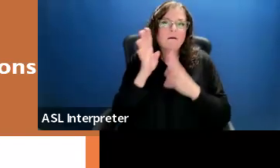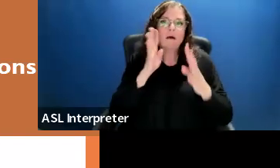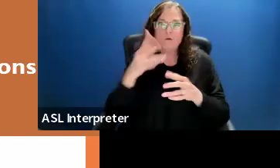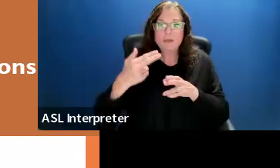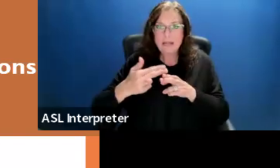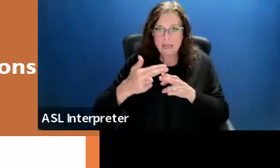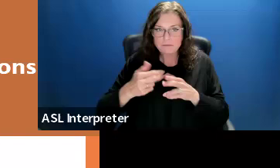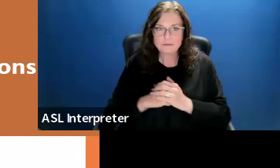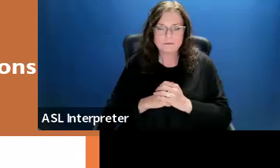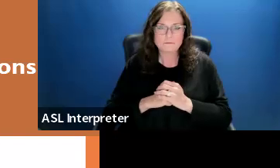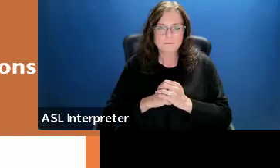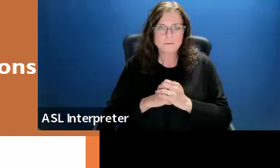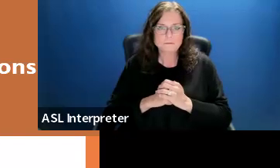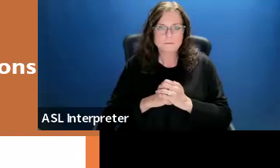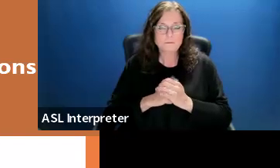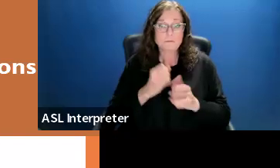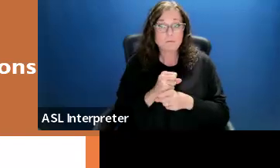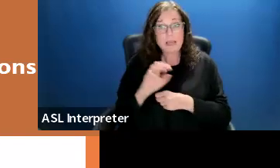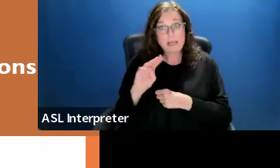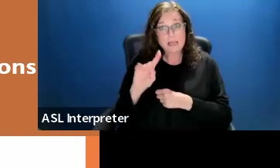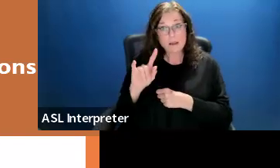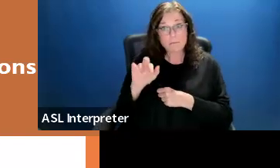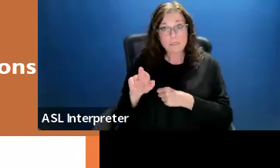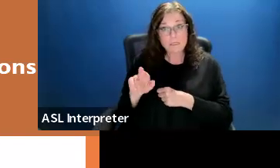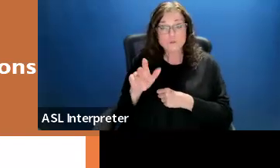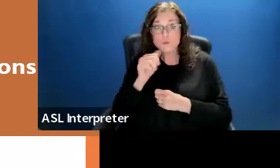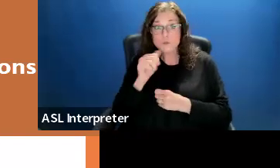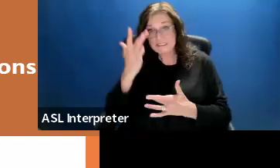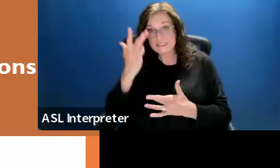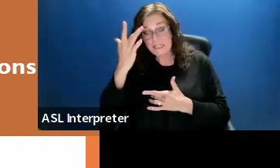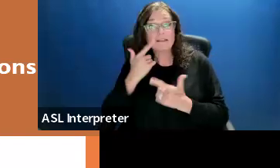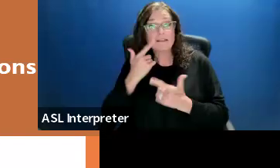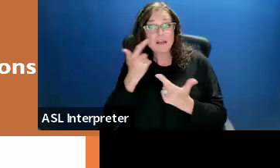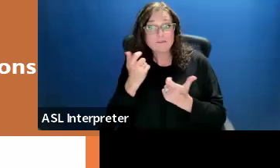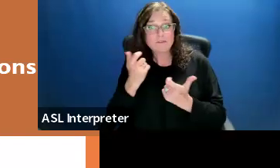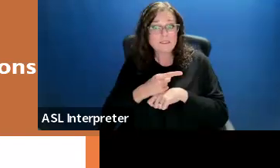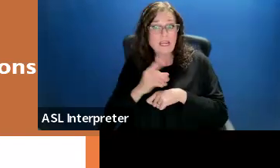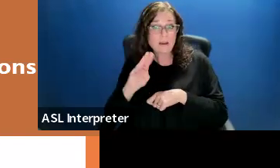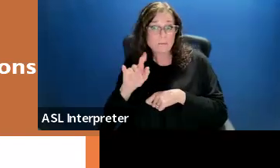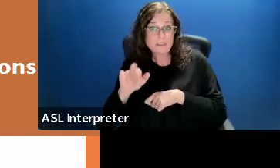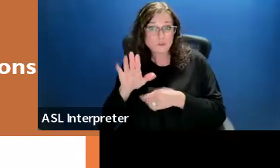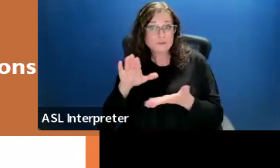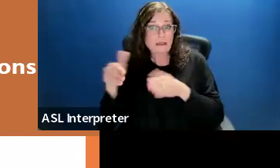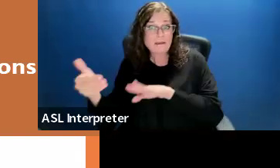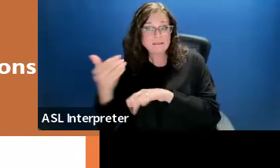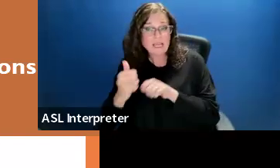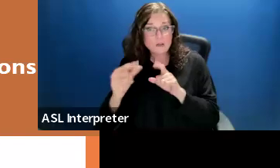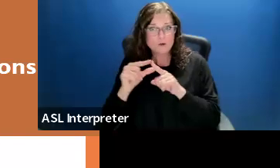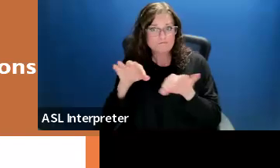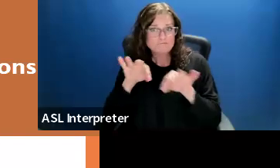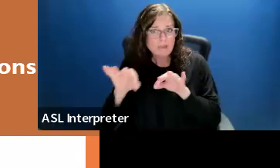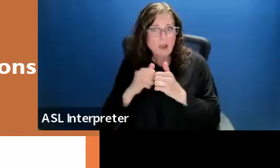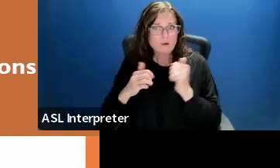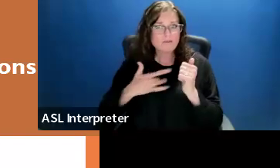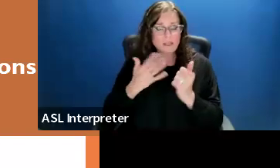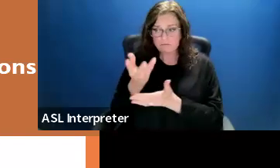names that make Mr. who is sick laugh. But then one day, Mr. dies. Are there any words to describe what it